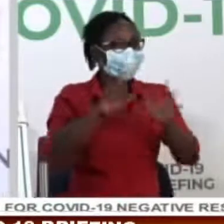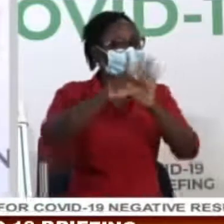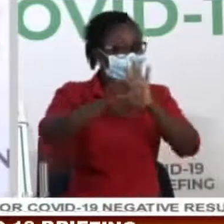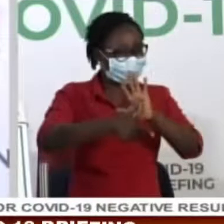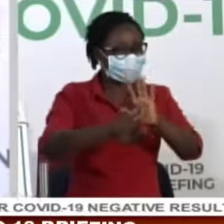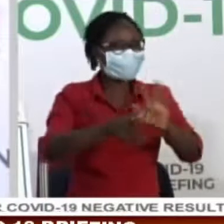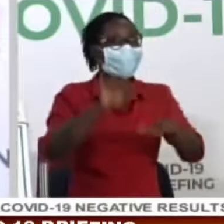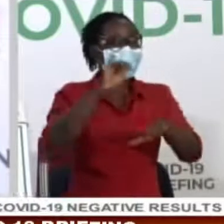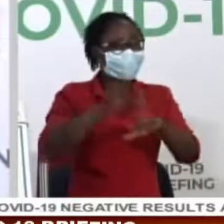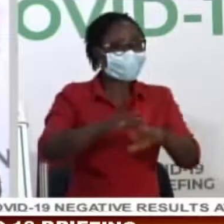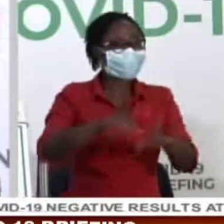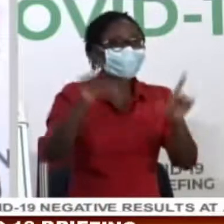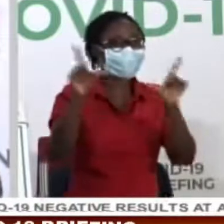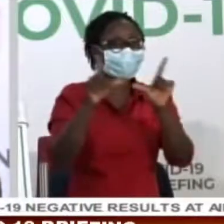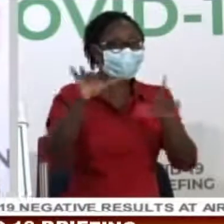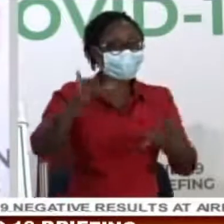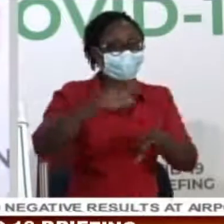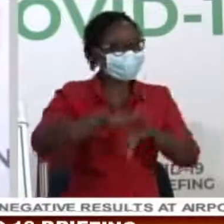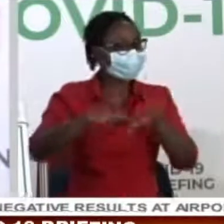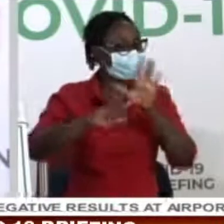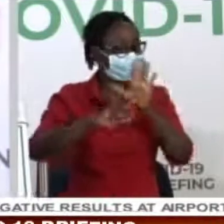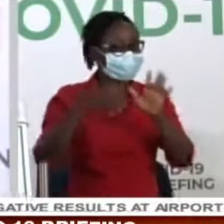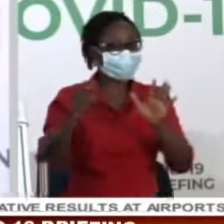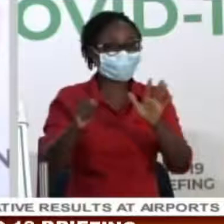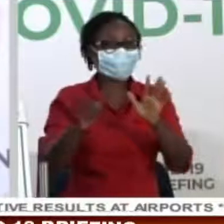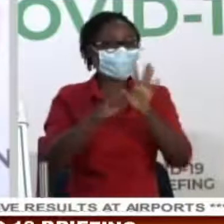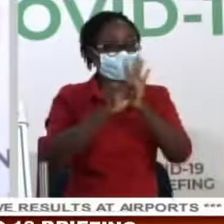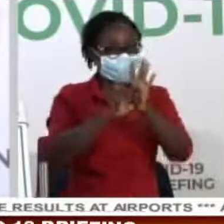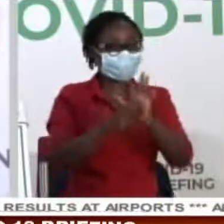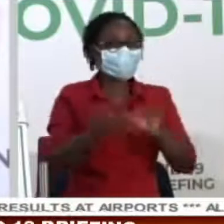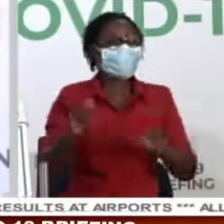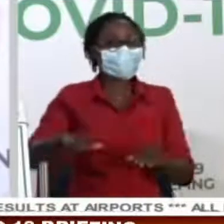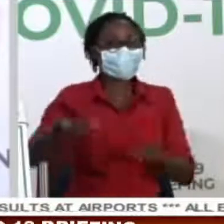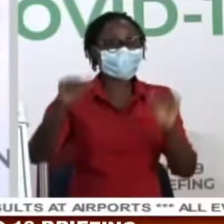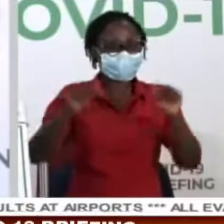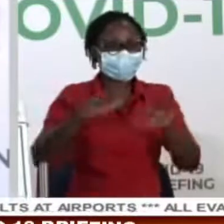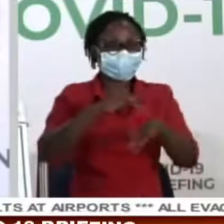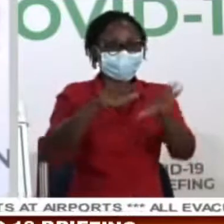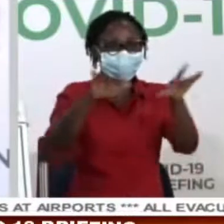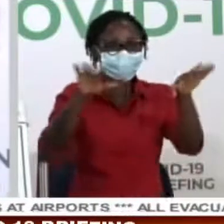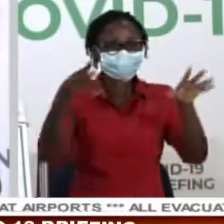the symptoms, they can transmit the virus.